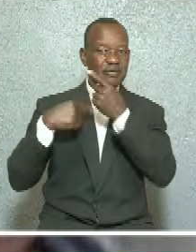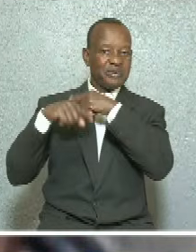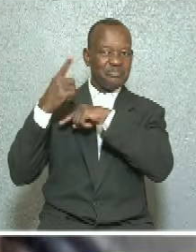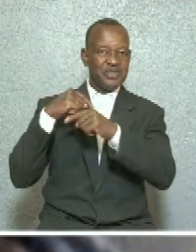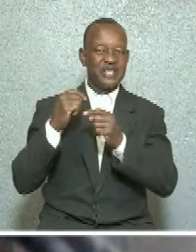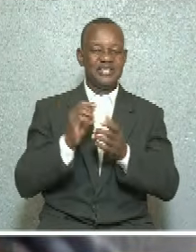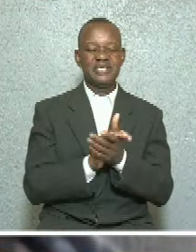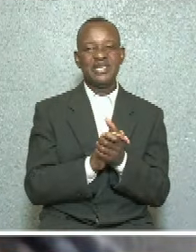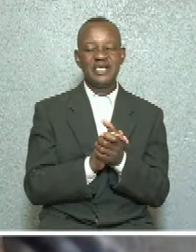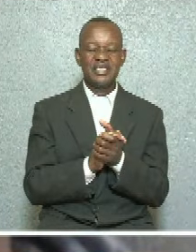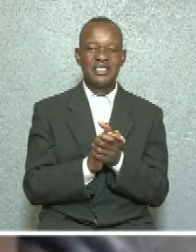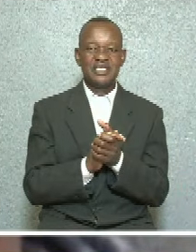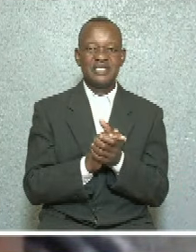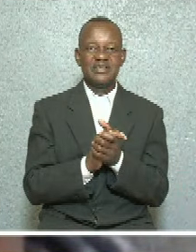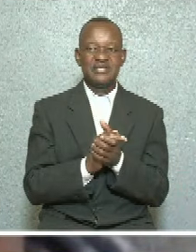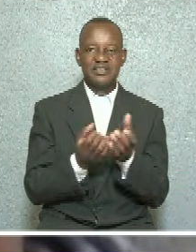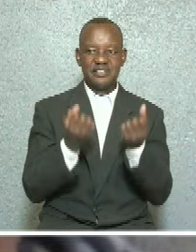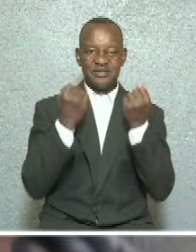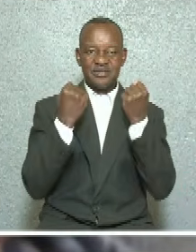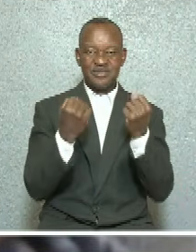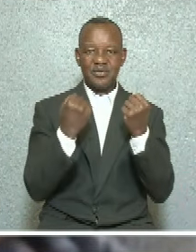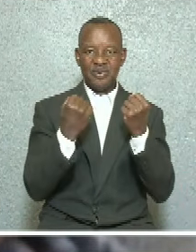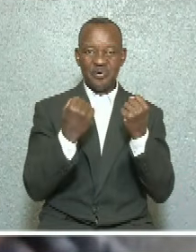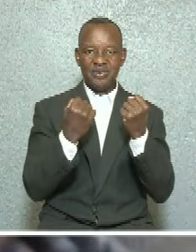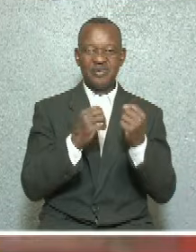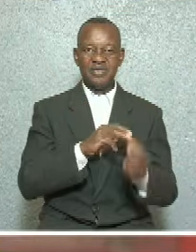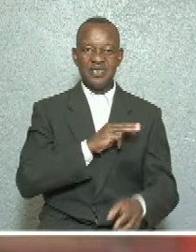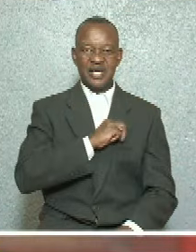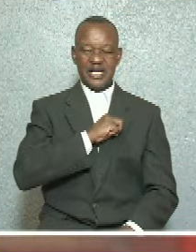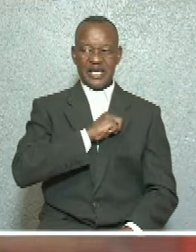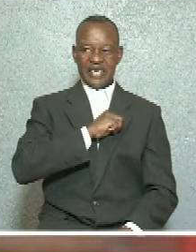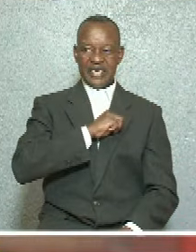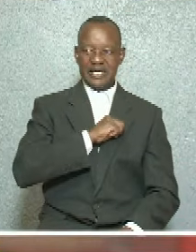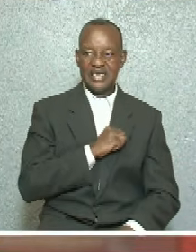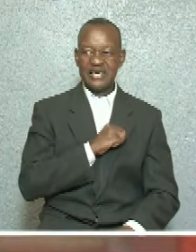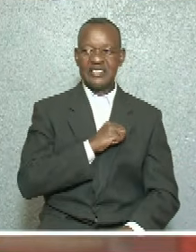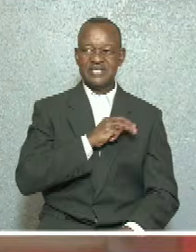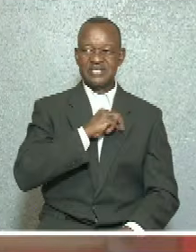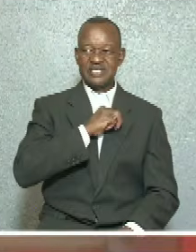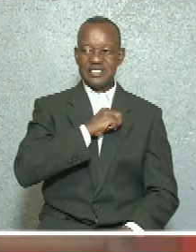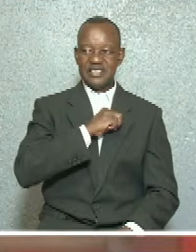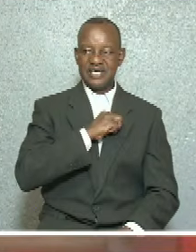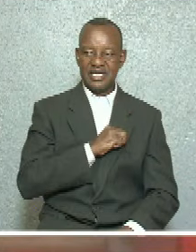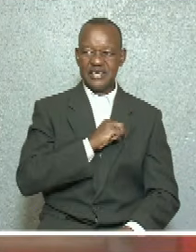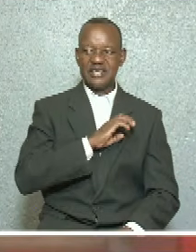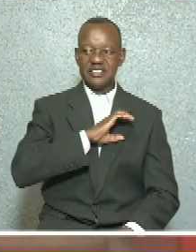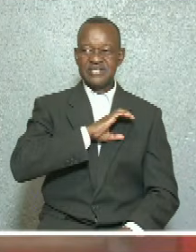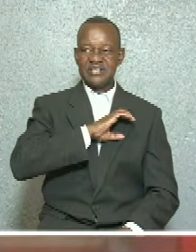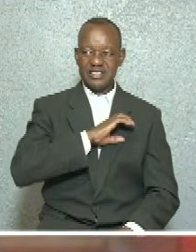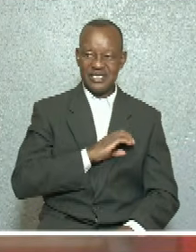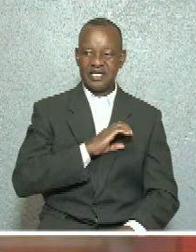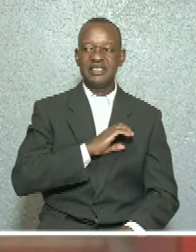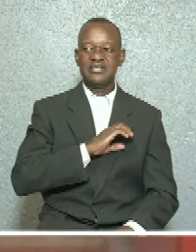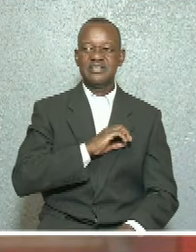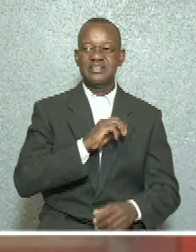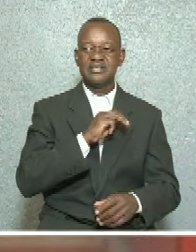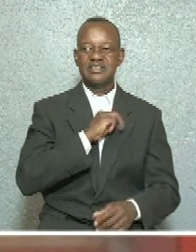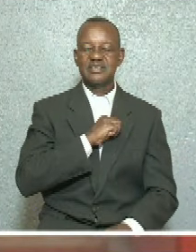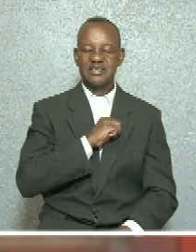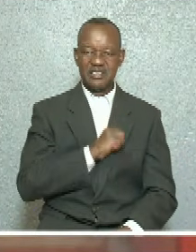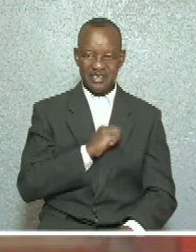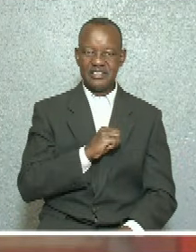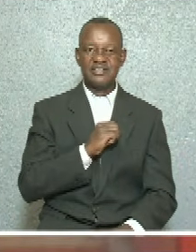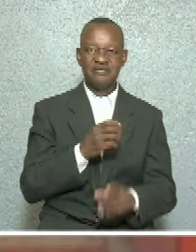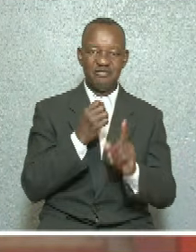Wonderful. So I want you to be courageous, to have courage, to fight for what you want and what you believe